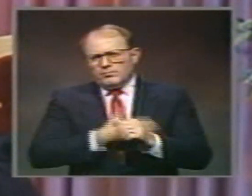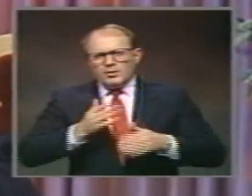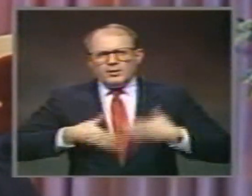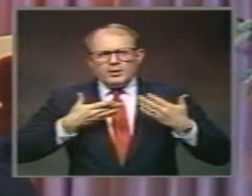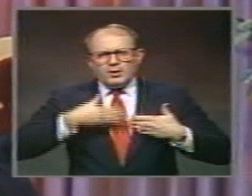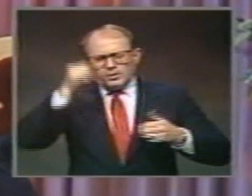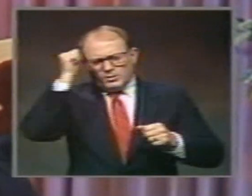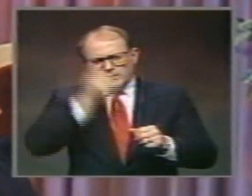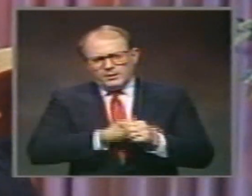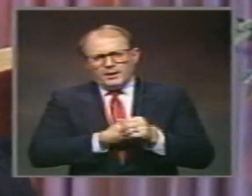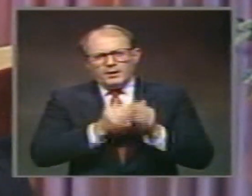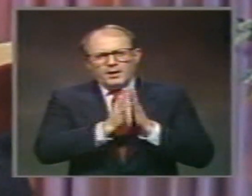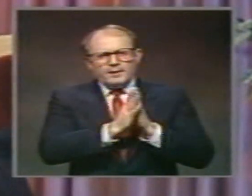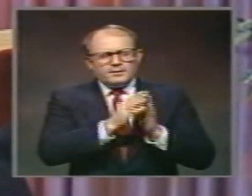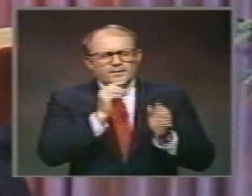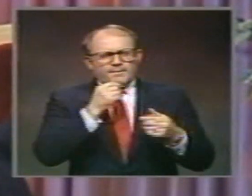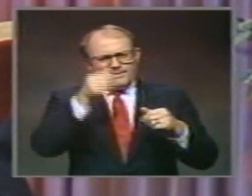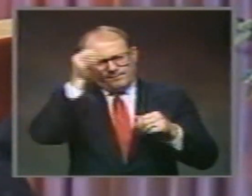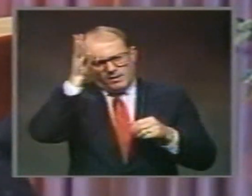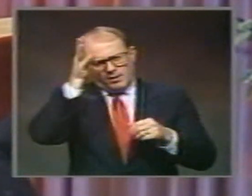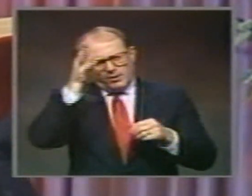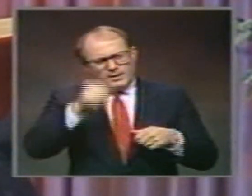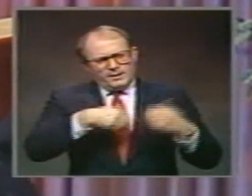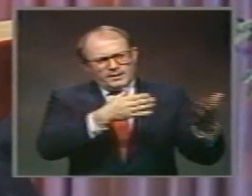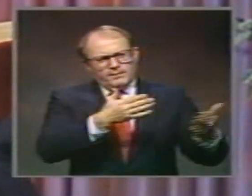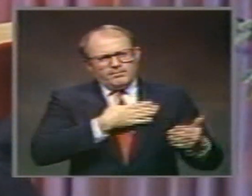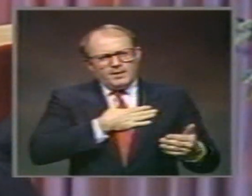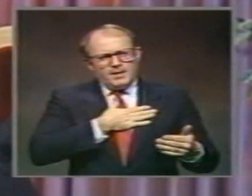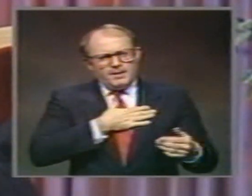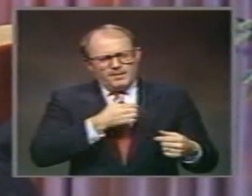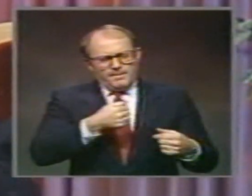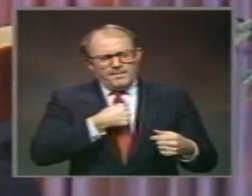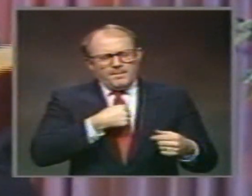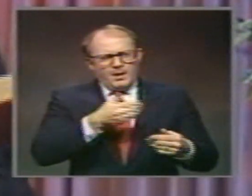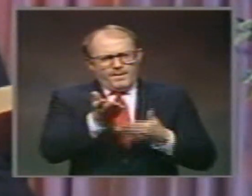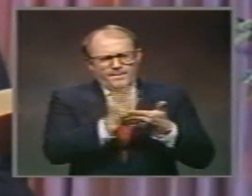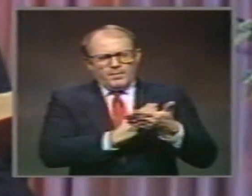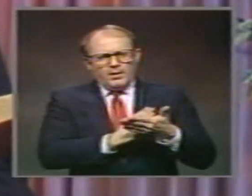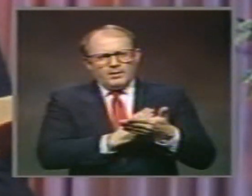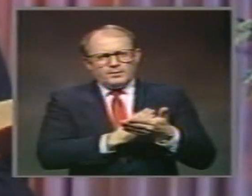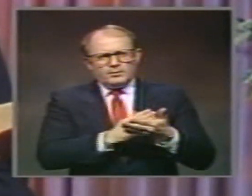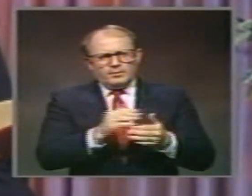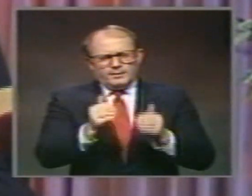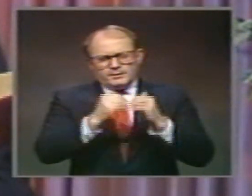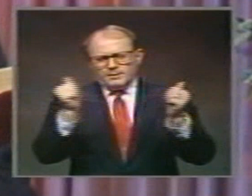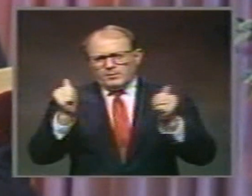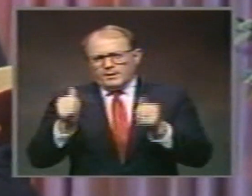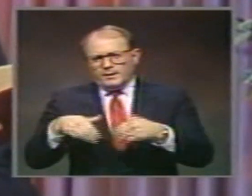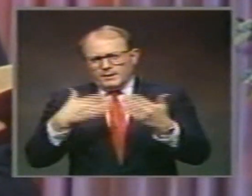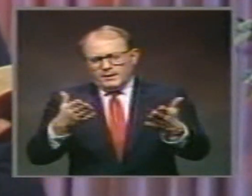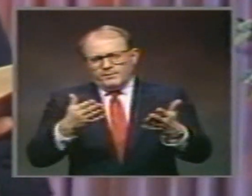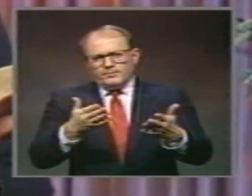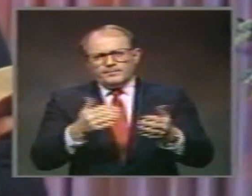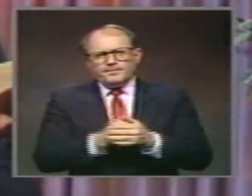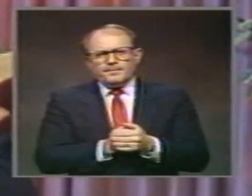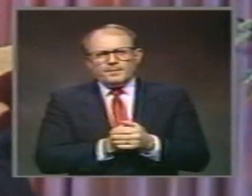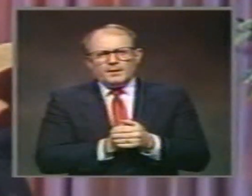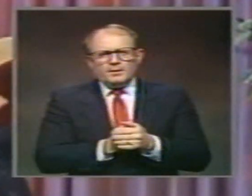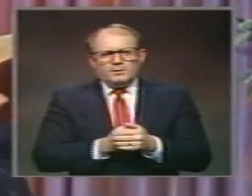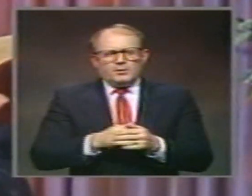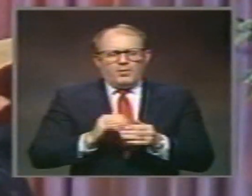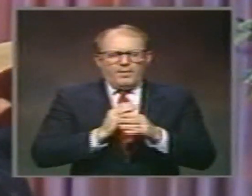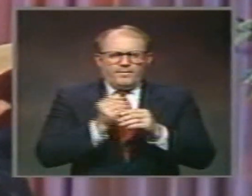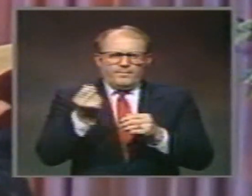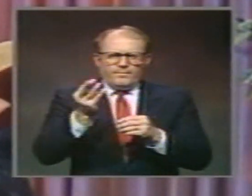them came and said to his father, 'Father, give me the portion of goods that falleth to me.' And he divided unto him his living. And not many